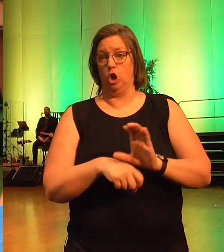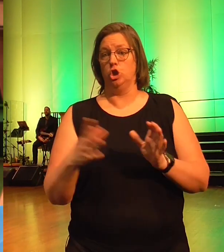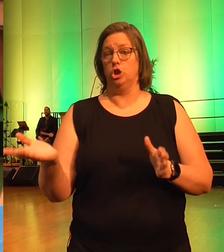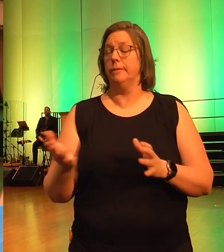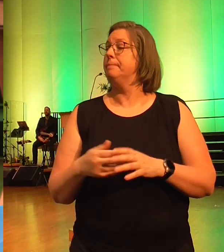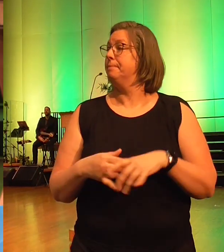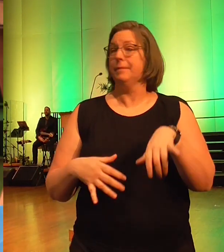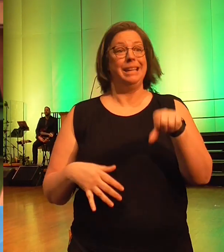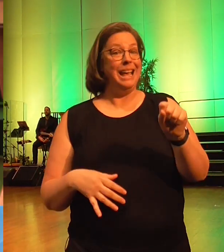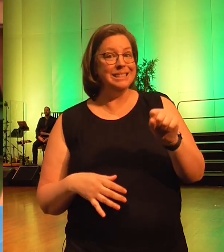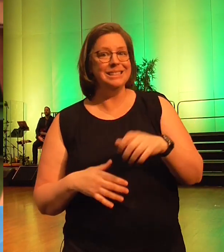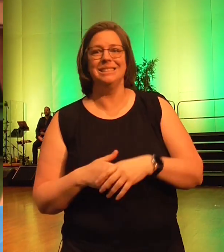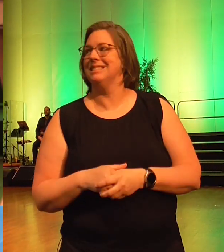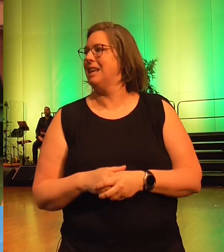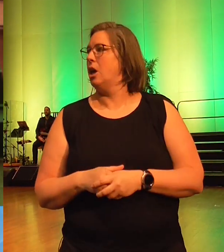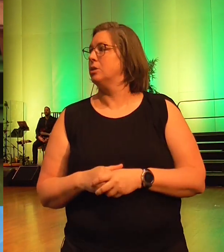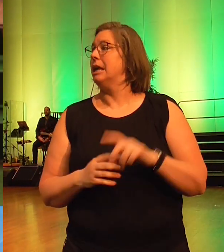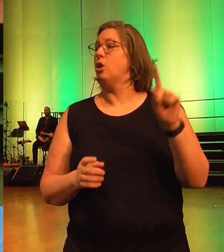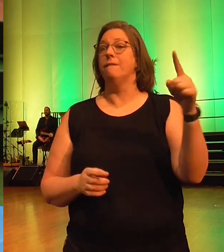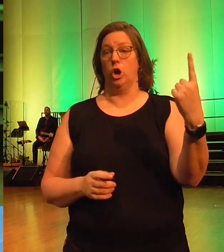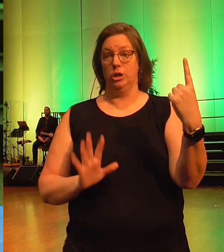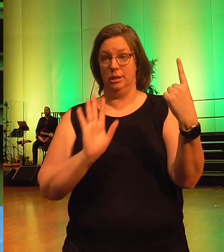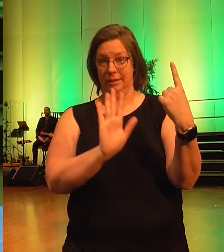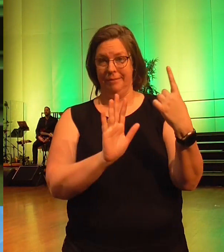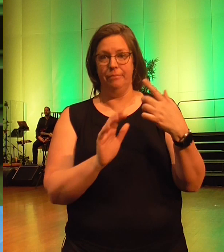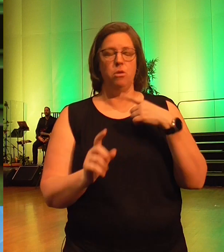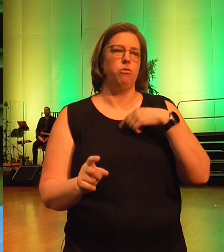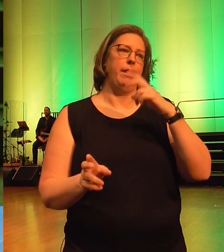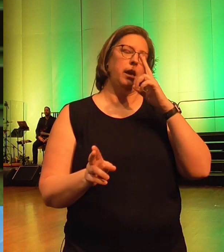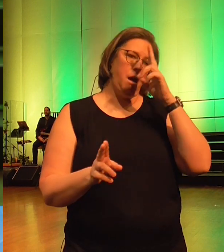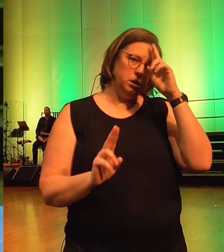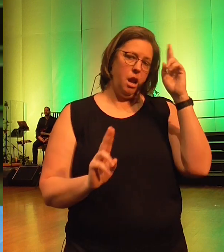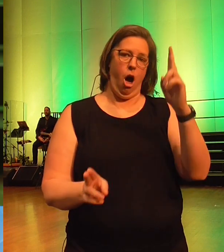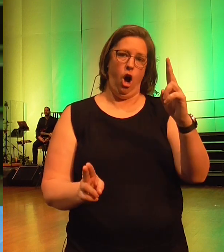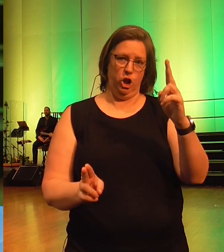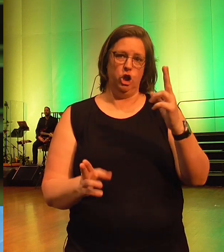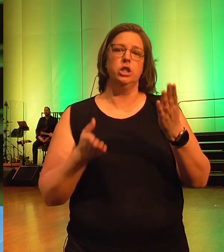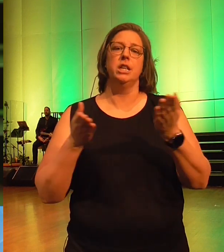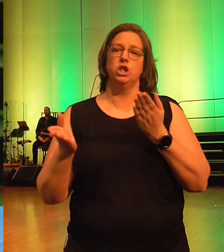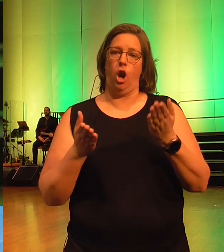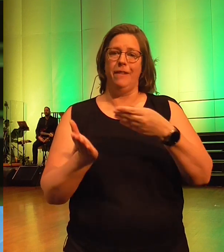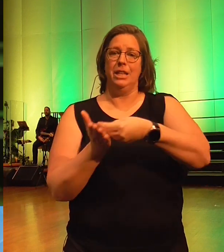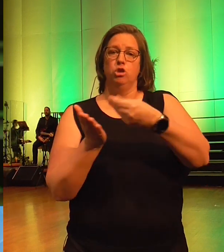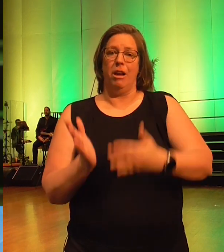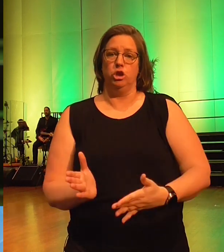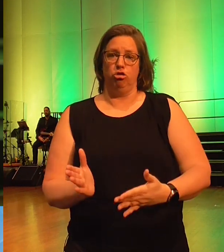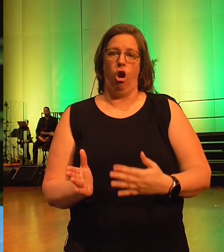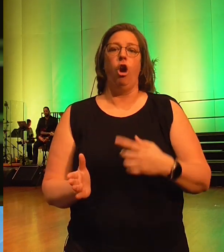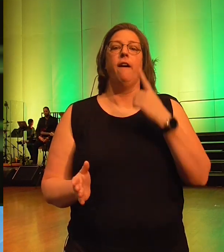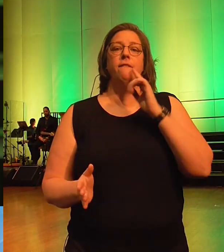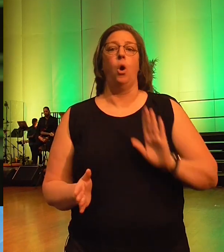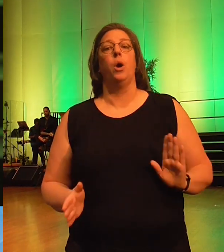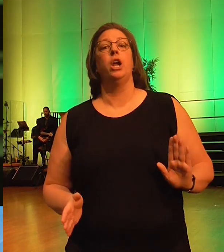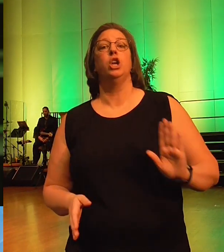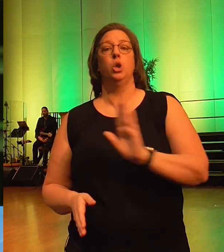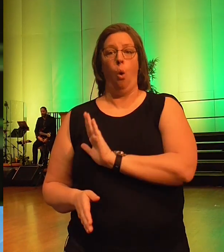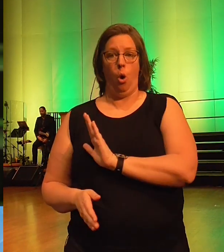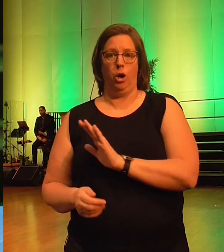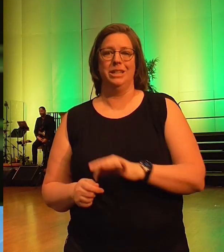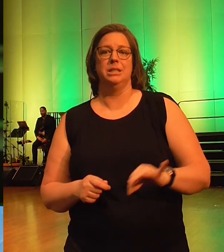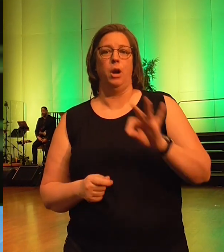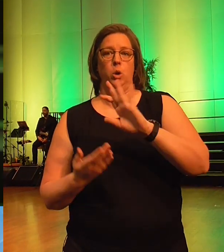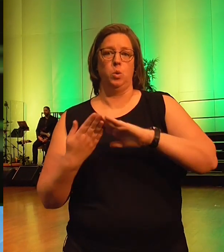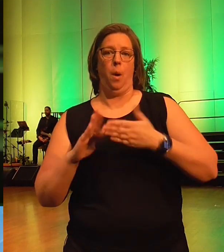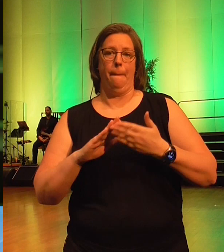I am. First of all, what an honor it is for me to serve as treasurer for your spiritual community, for